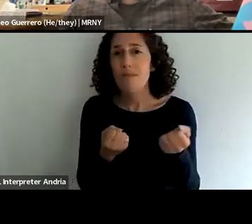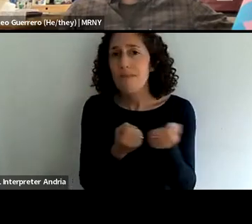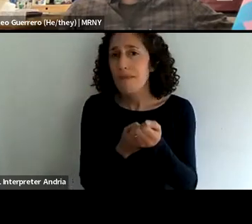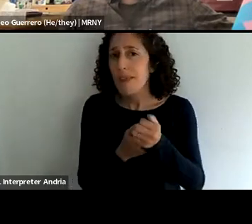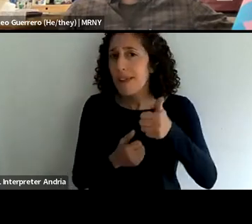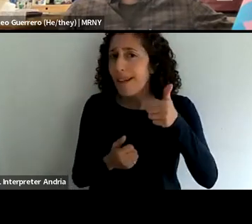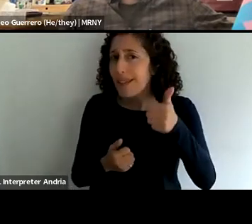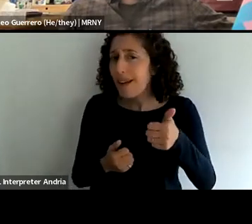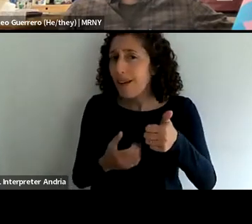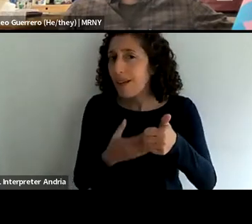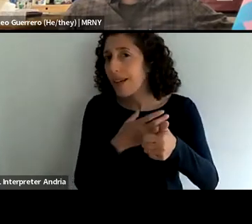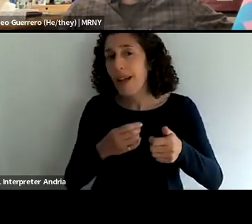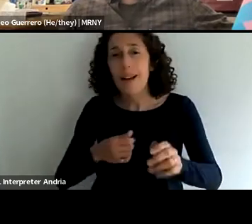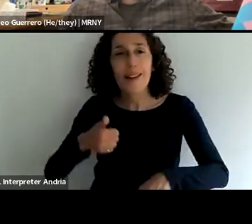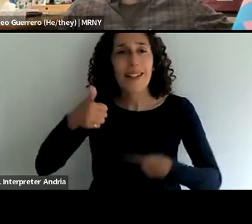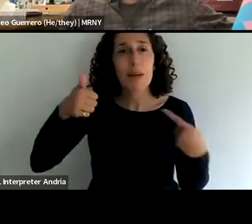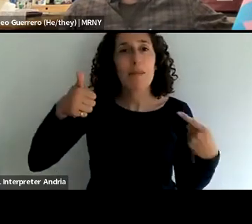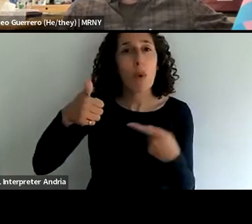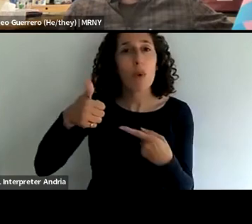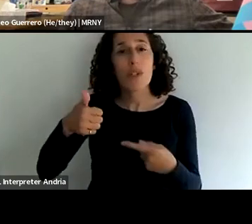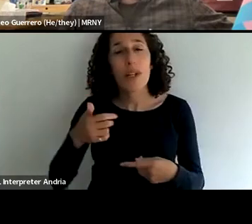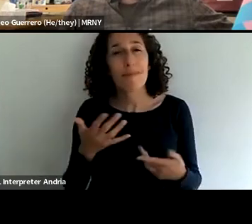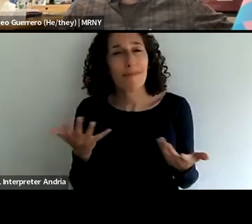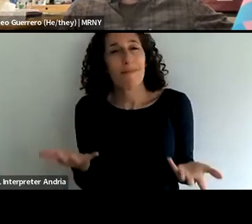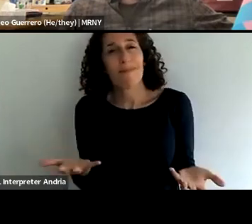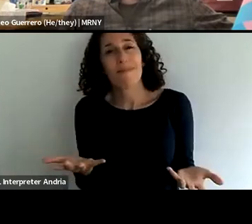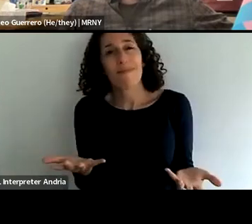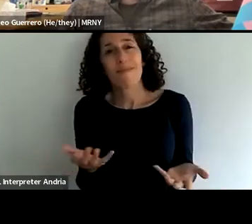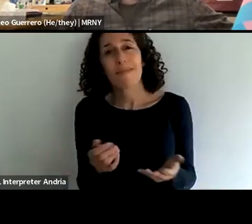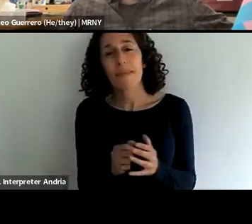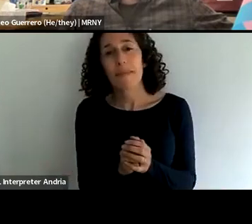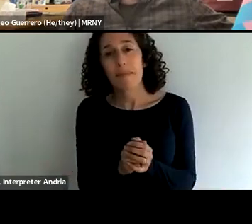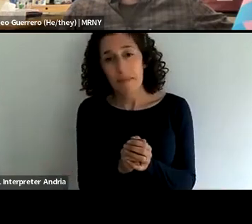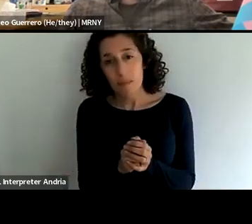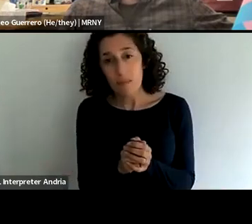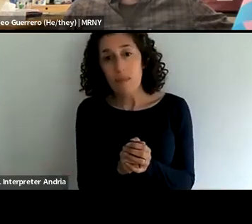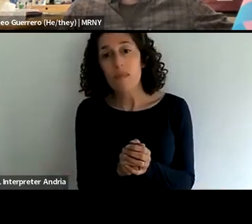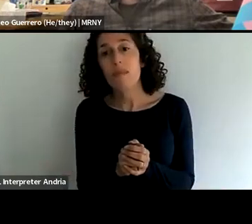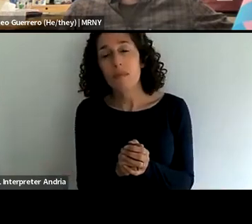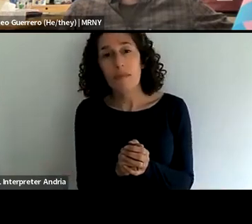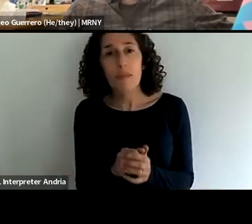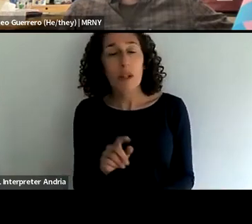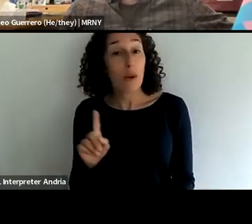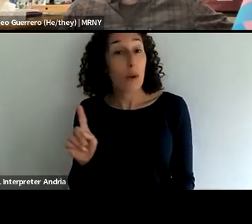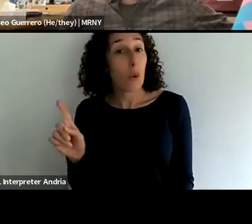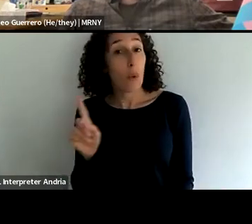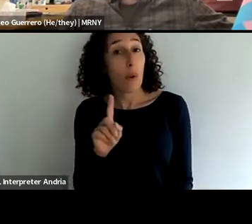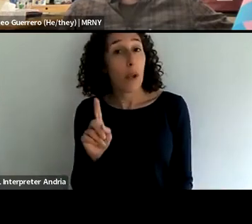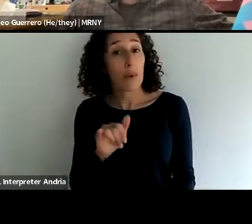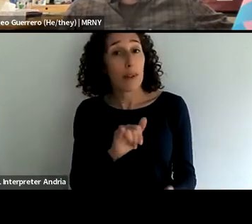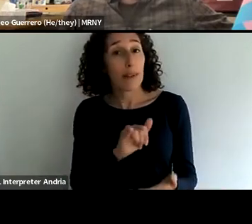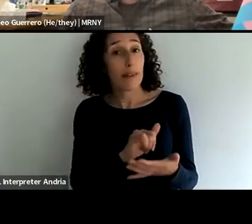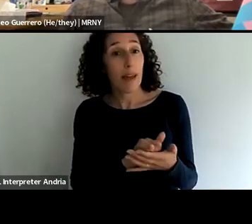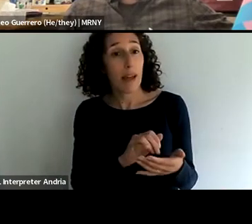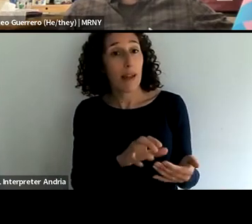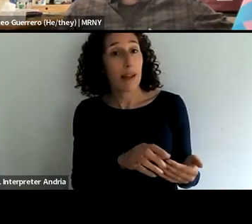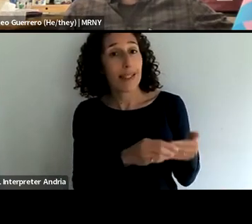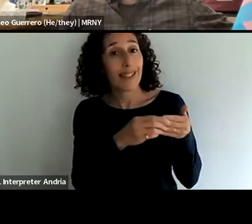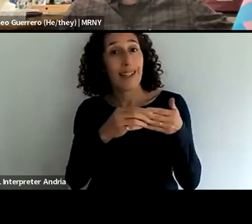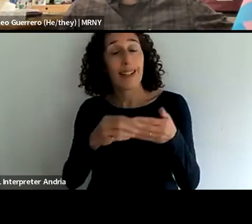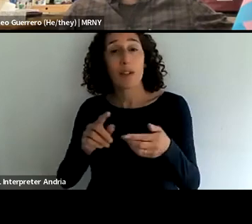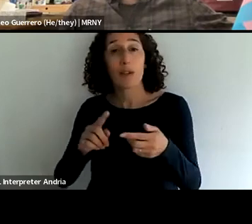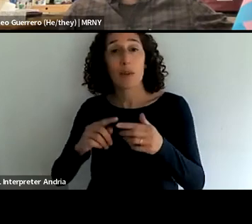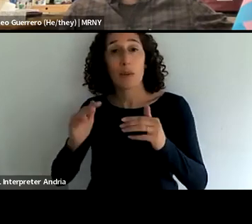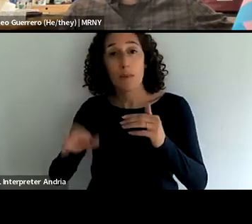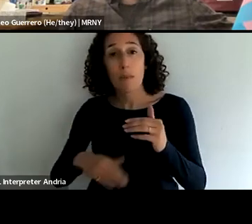emoji. And I go back to what I said earlier. Where does any of this lead us to equity? Where does any of